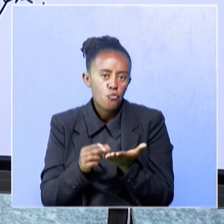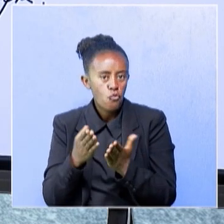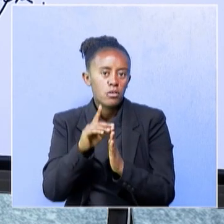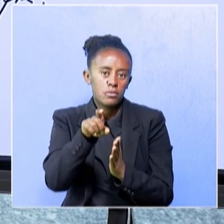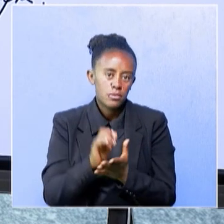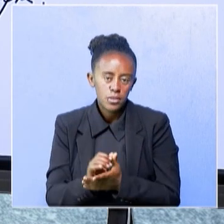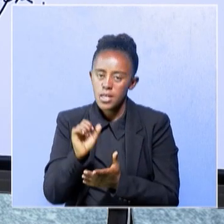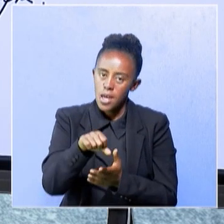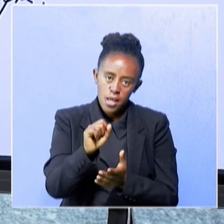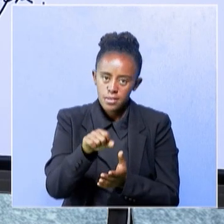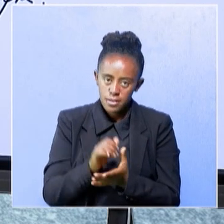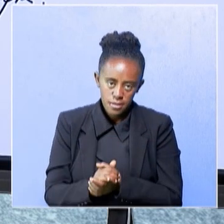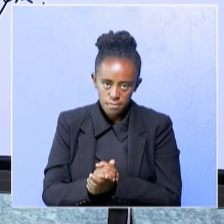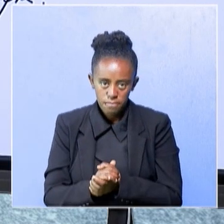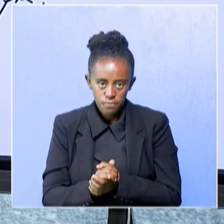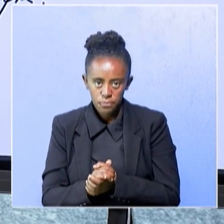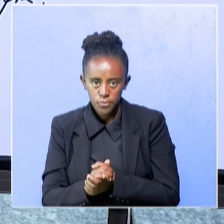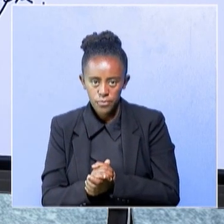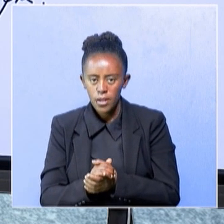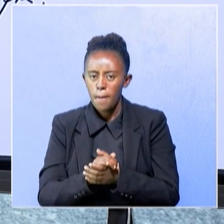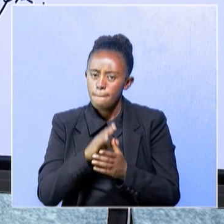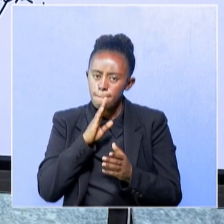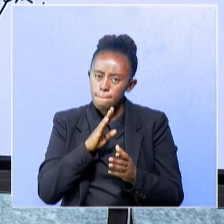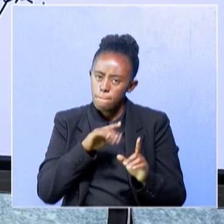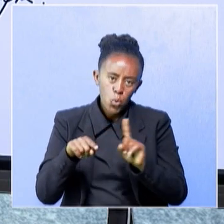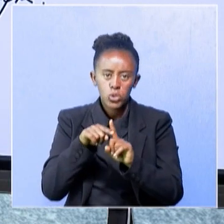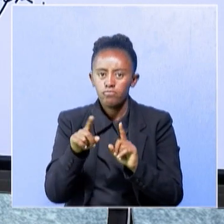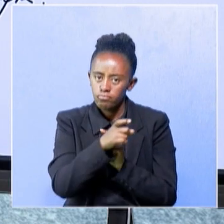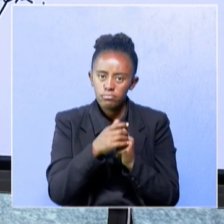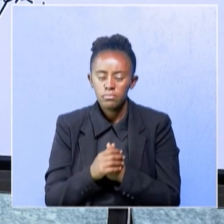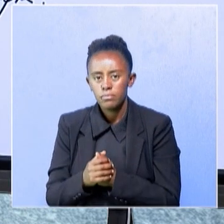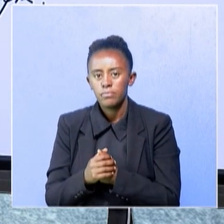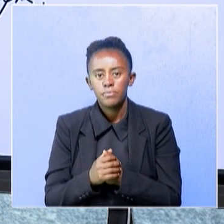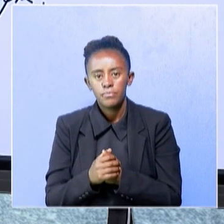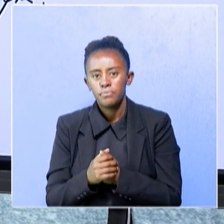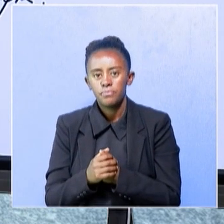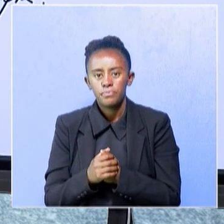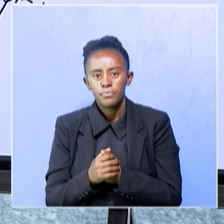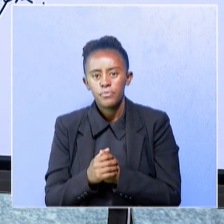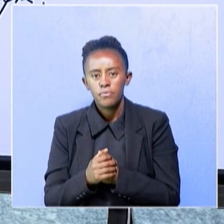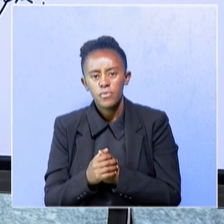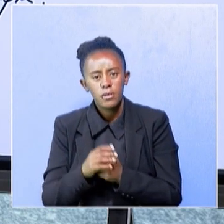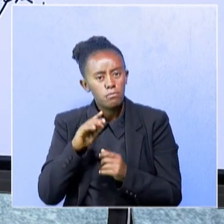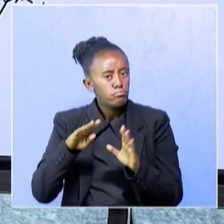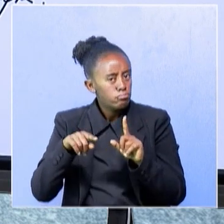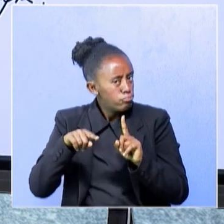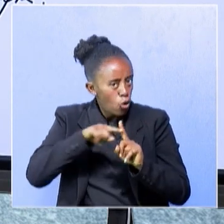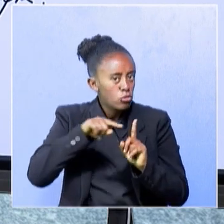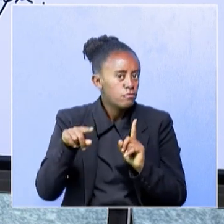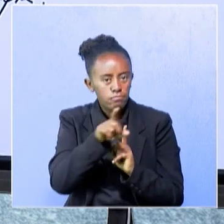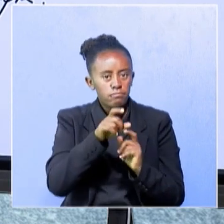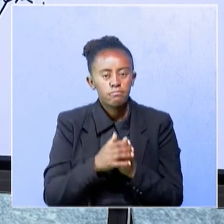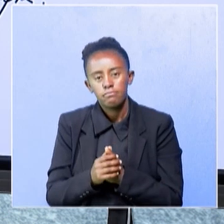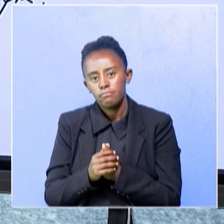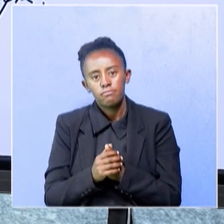Say yes. Yeah. Be positive. Yeah. Be positive. This is the meaning of